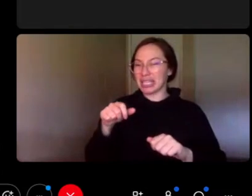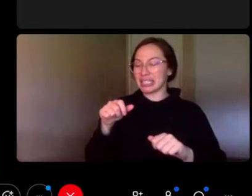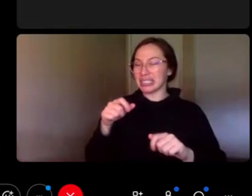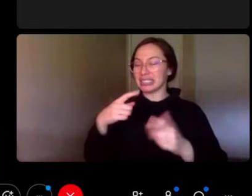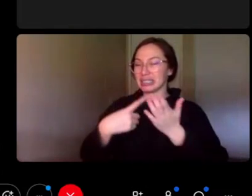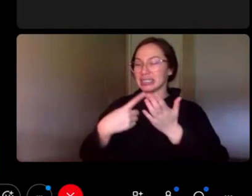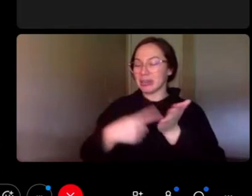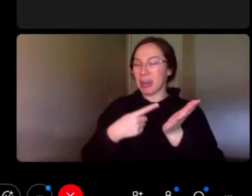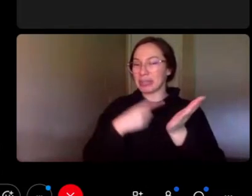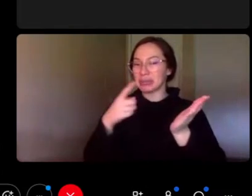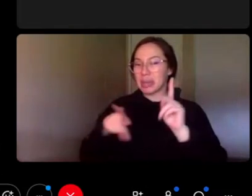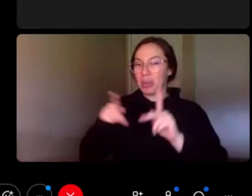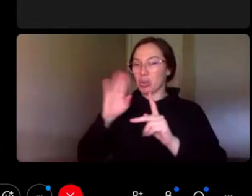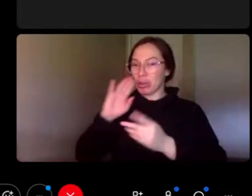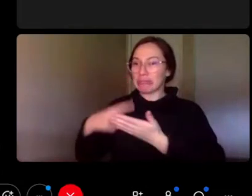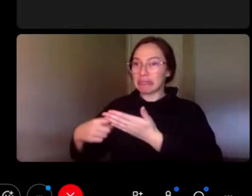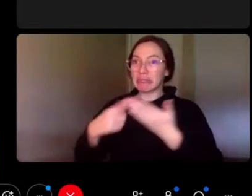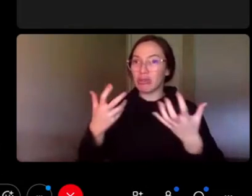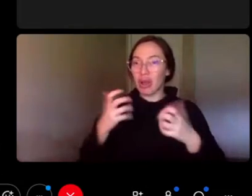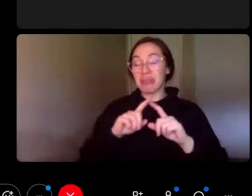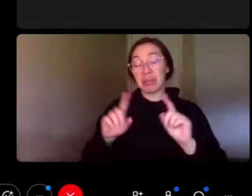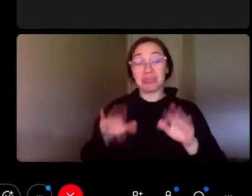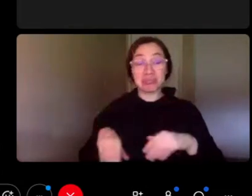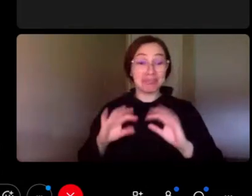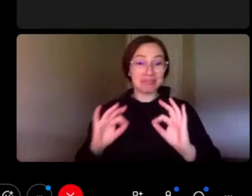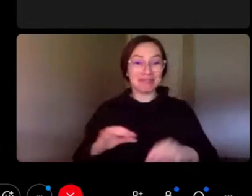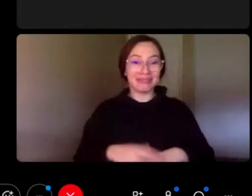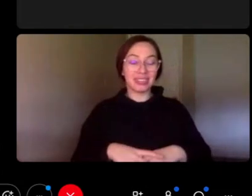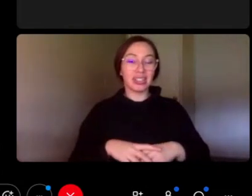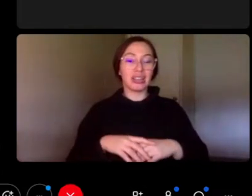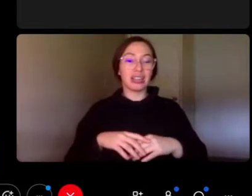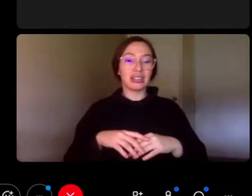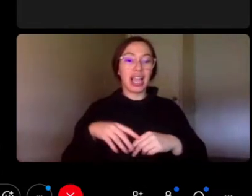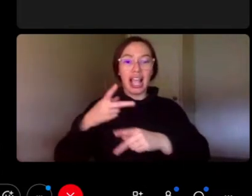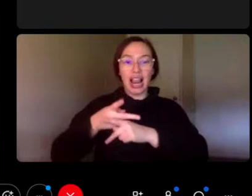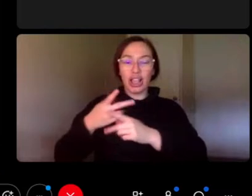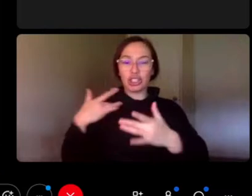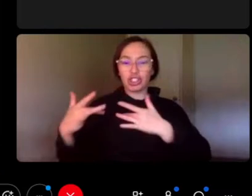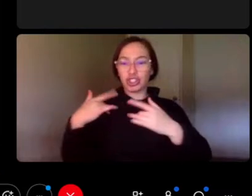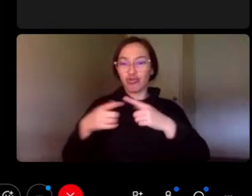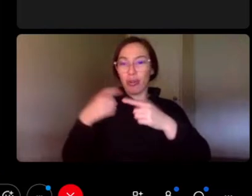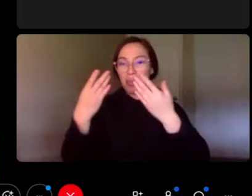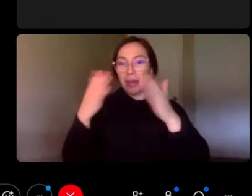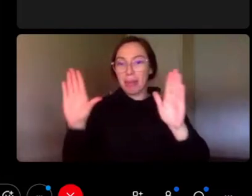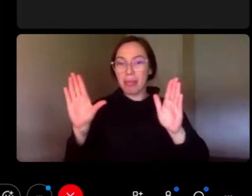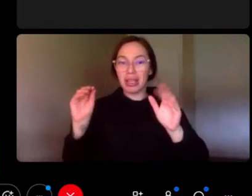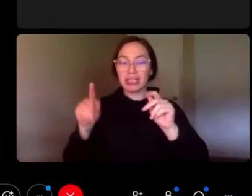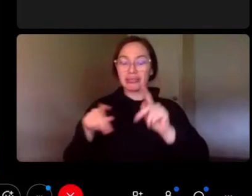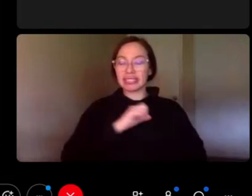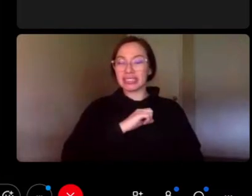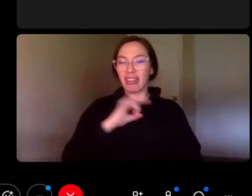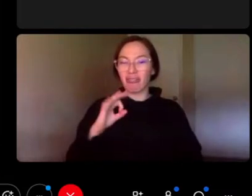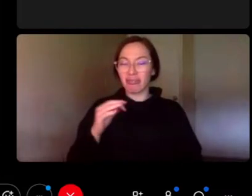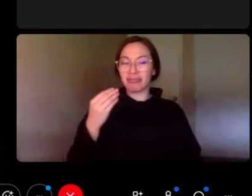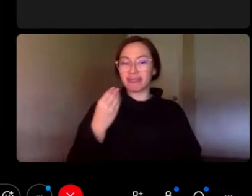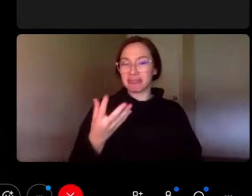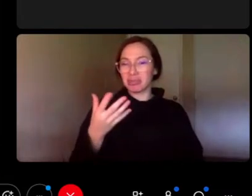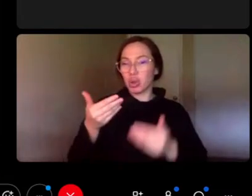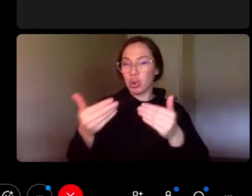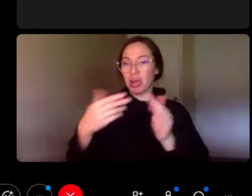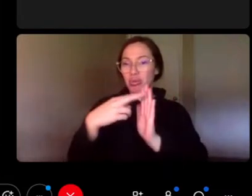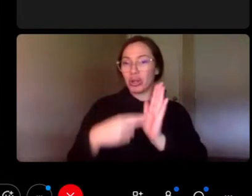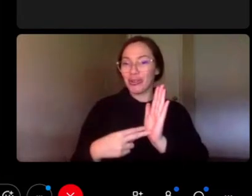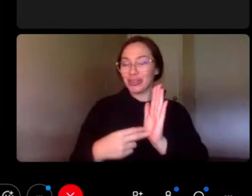Sometimes. So, okay. How about handling concerns from the public? If take a minute and read that over.